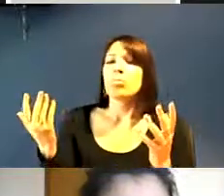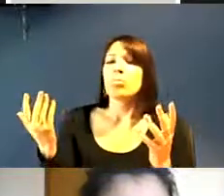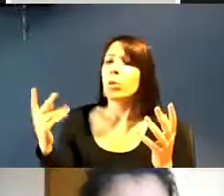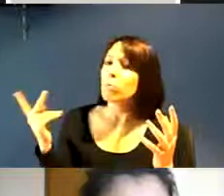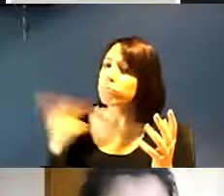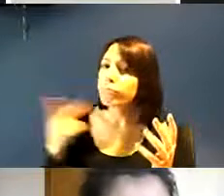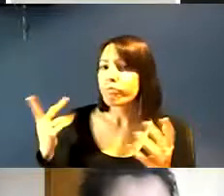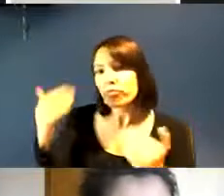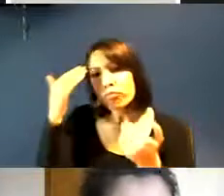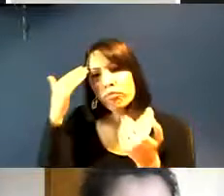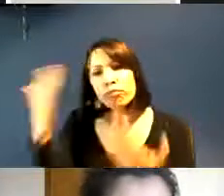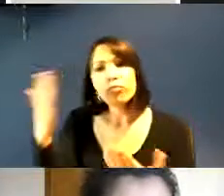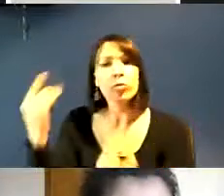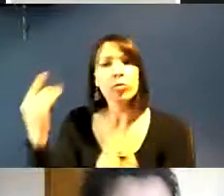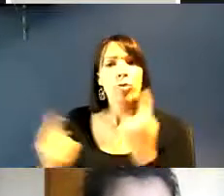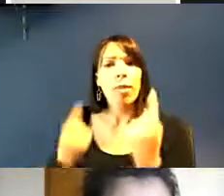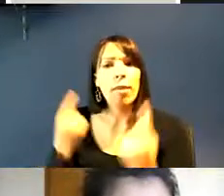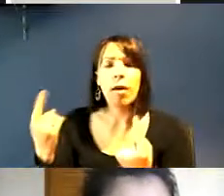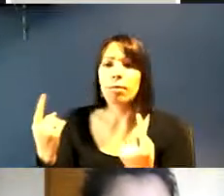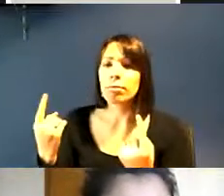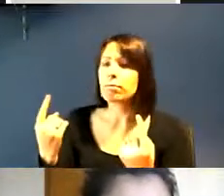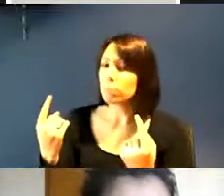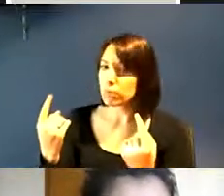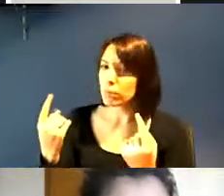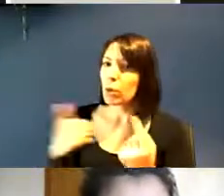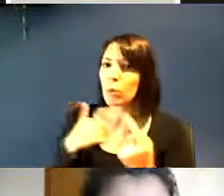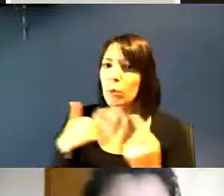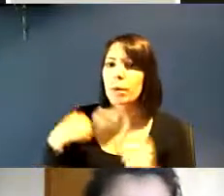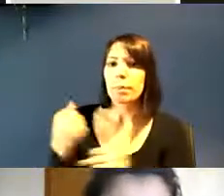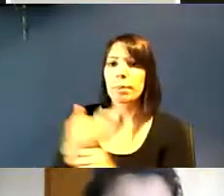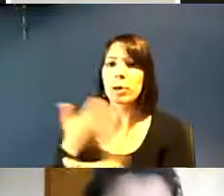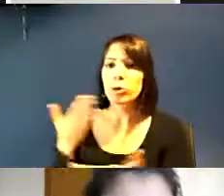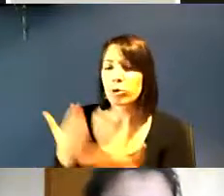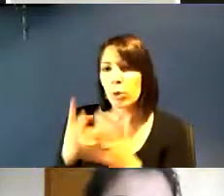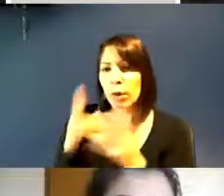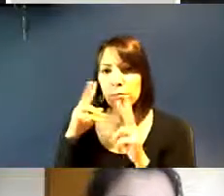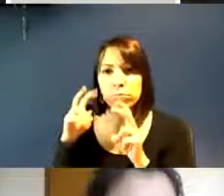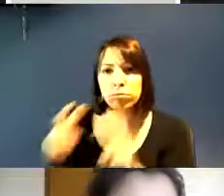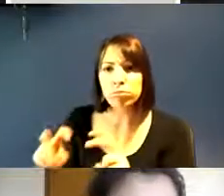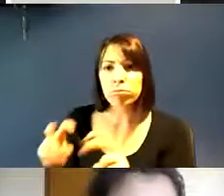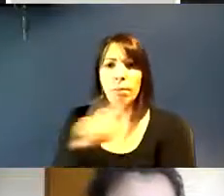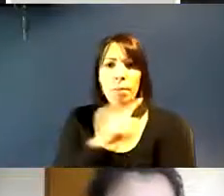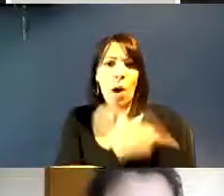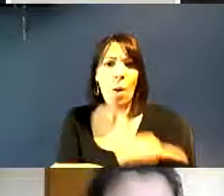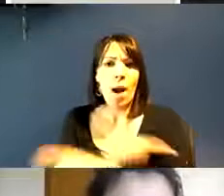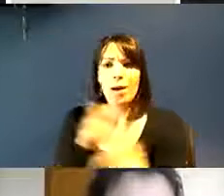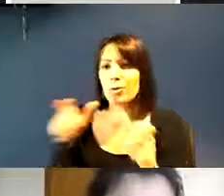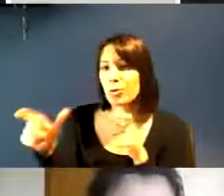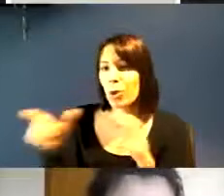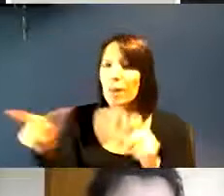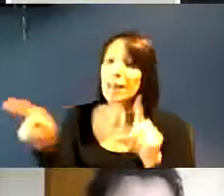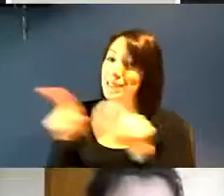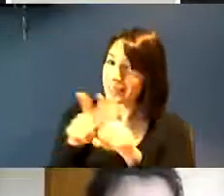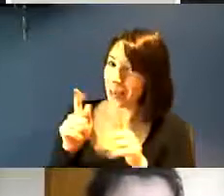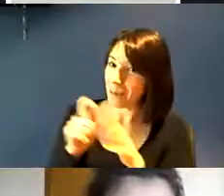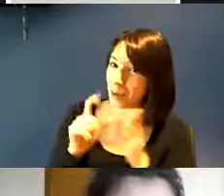dignity and respect. We work to make sure we analyze power and control, as is my job, in all aspects of our life. And